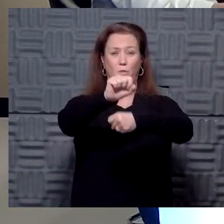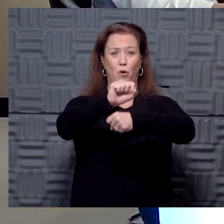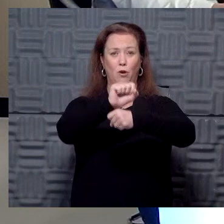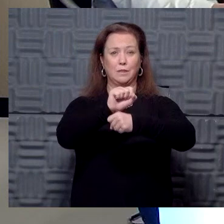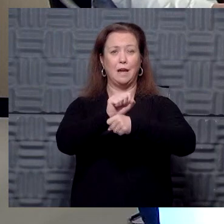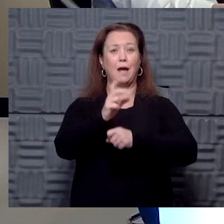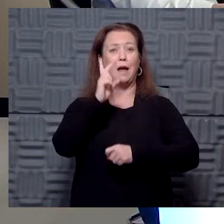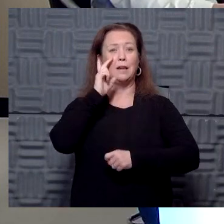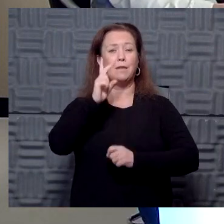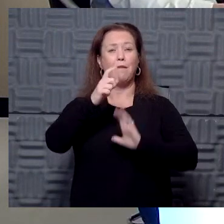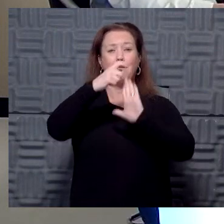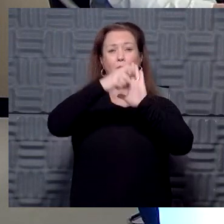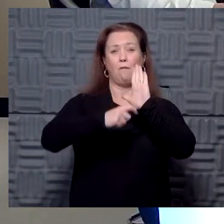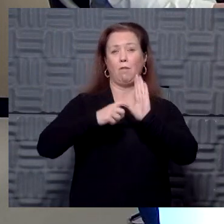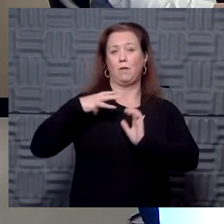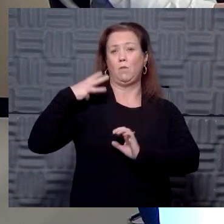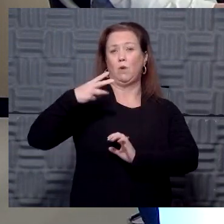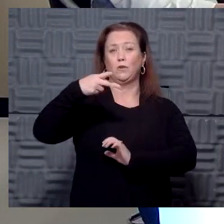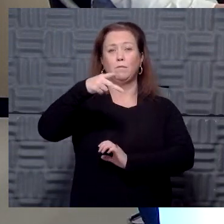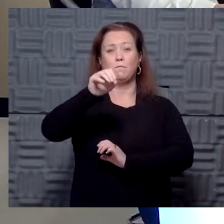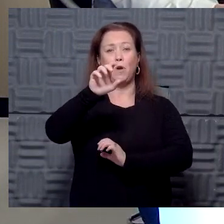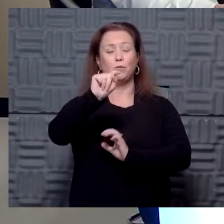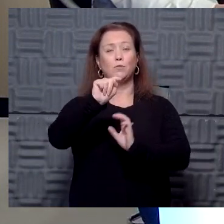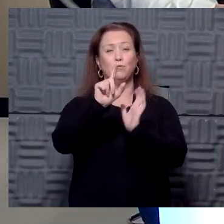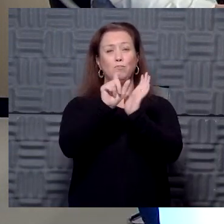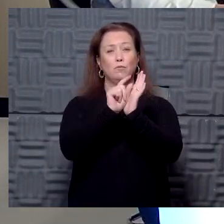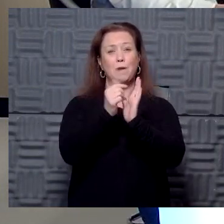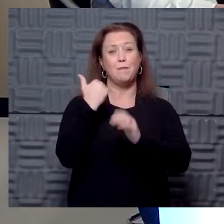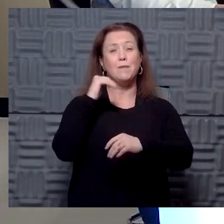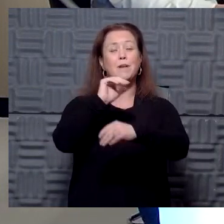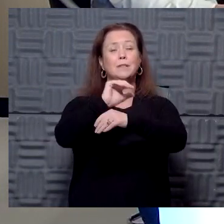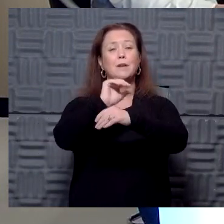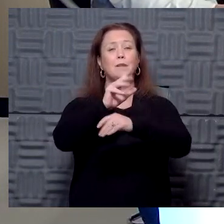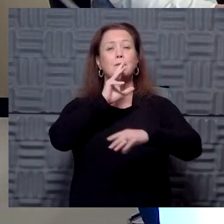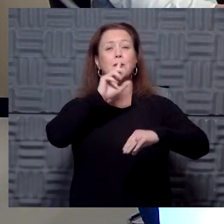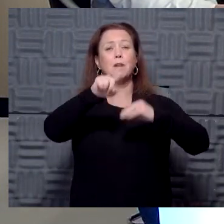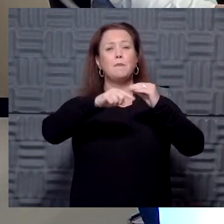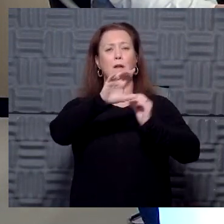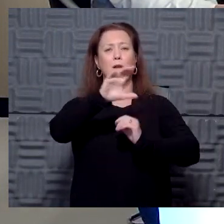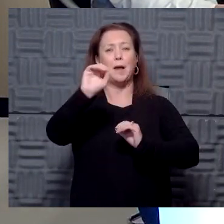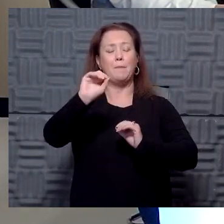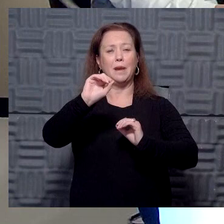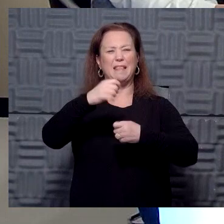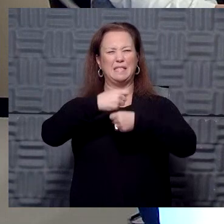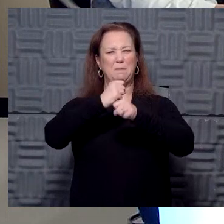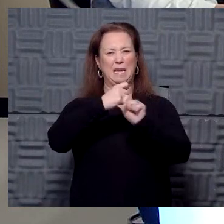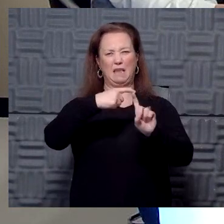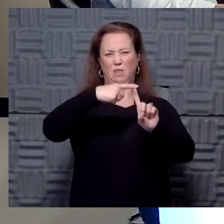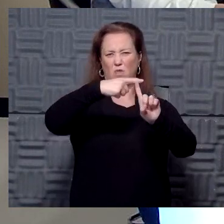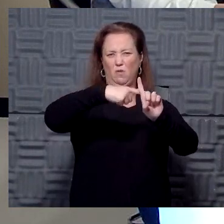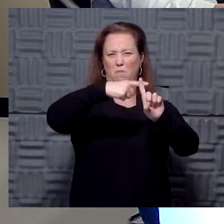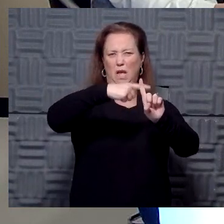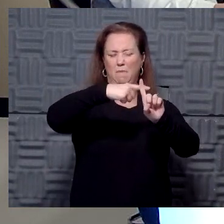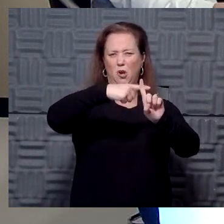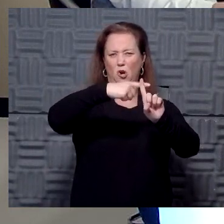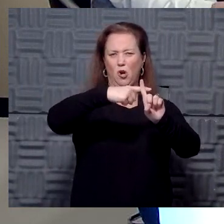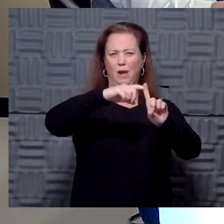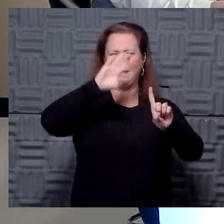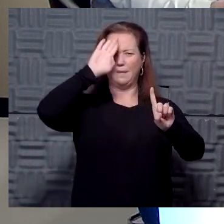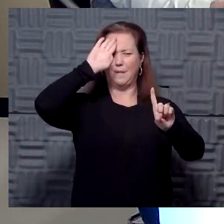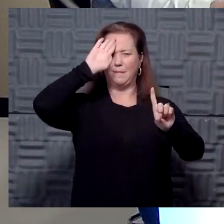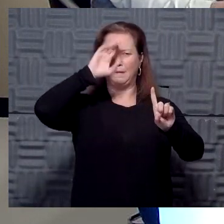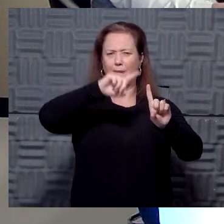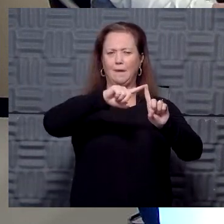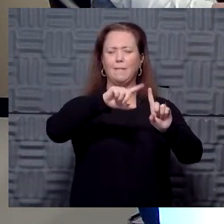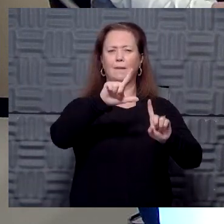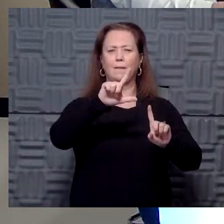Washington Post last night that talked about a company that makes thermometers, and they were getting all these temperatures registers. You have to log